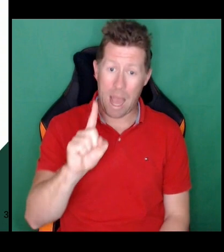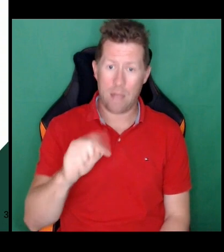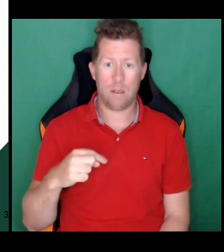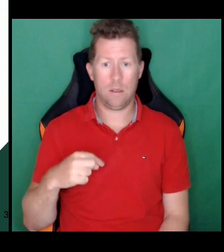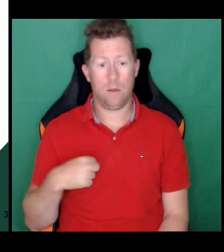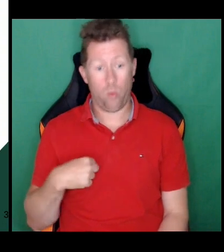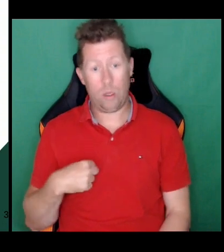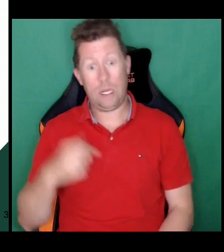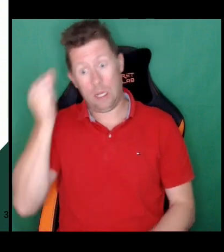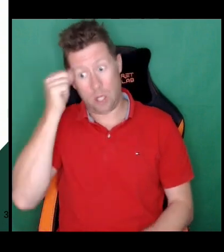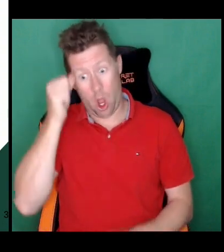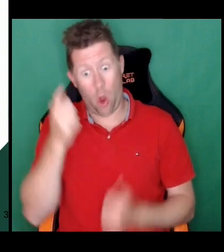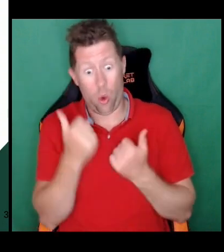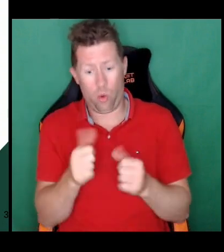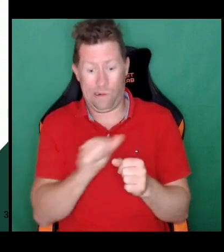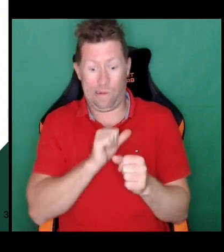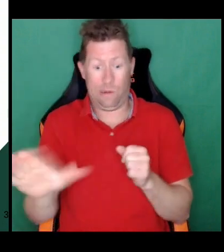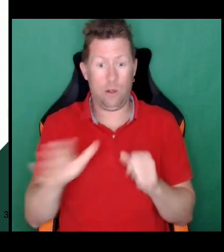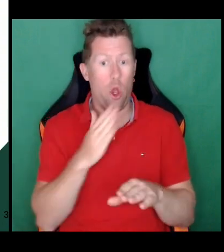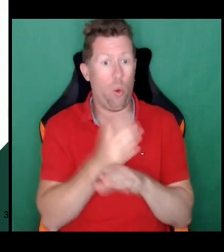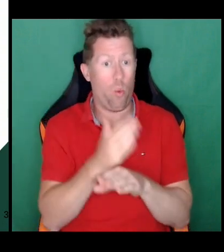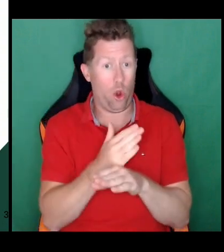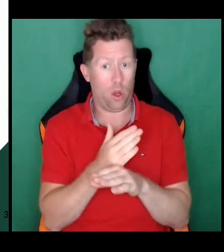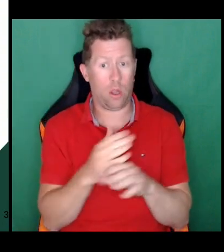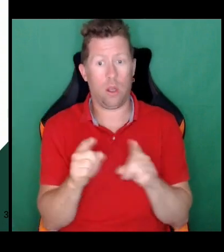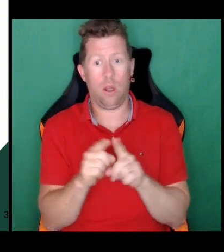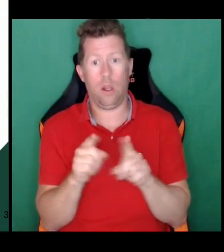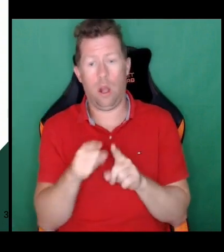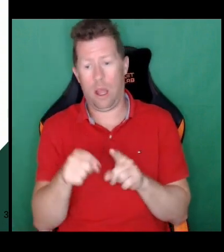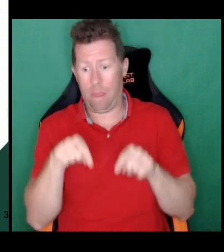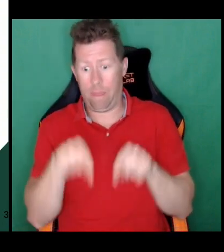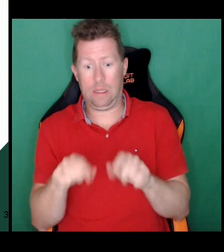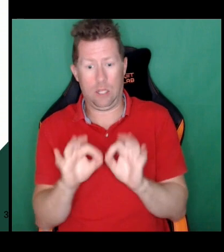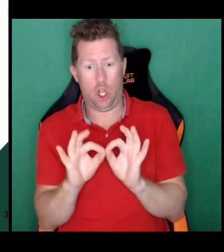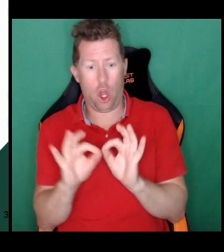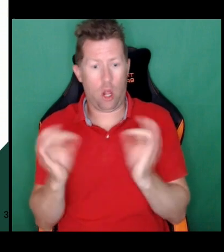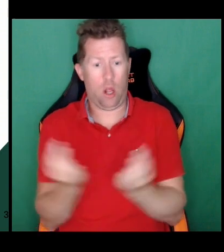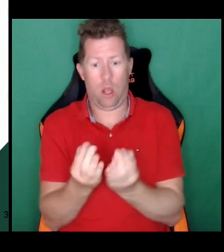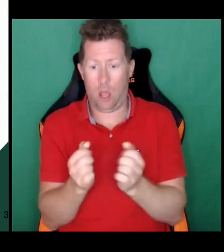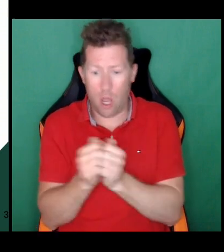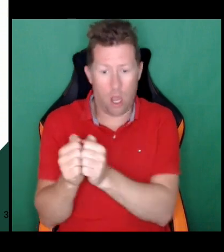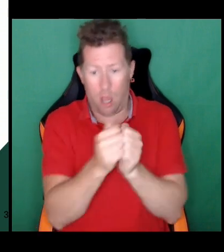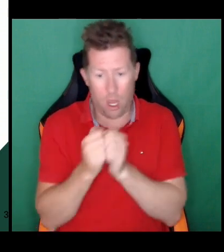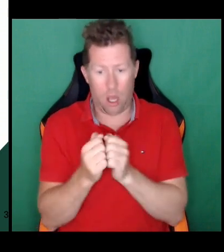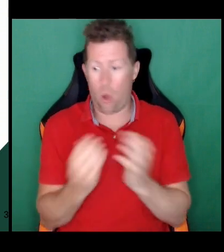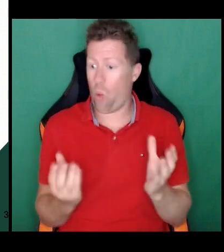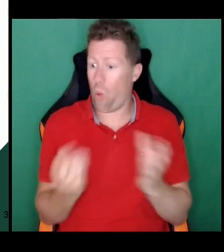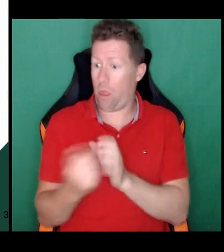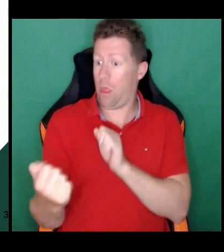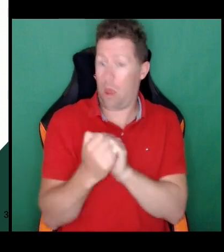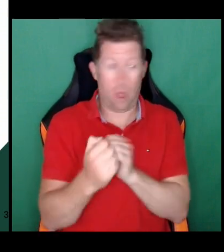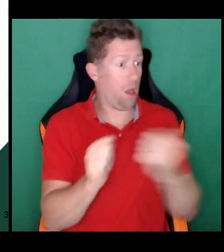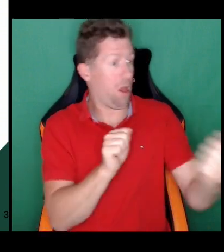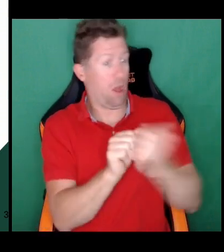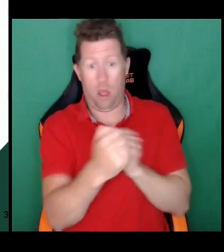incredible work and the important work of organisations like Behaviour Change Collaborative, by the partners that we're privileged to be able to work